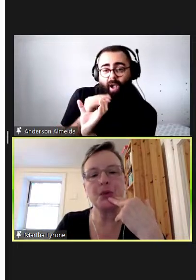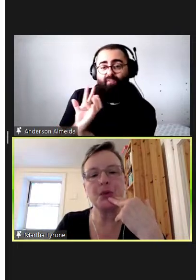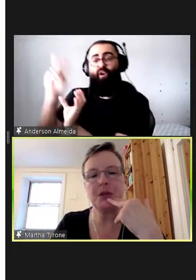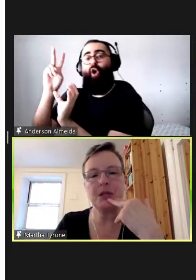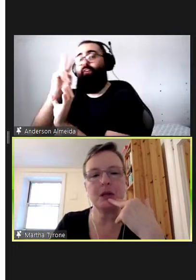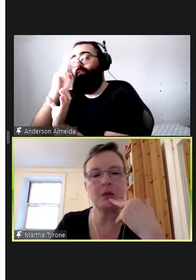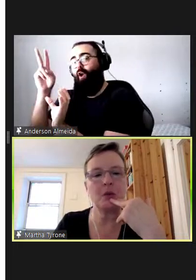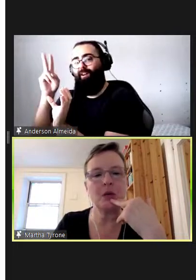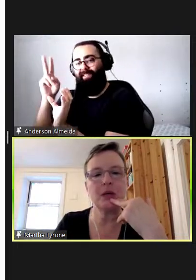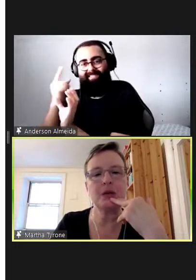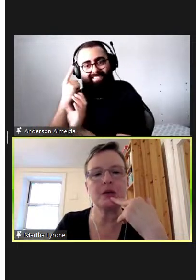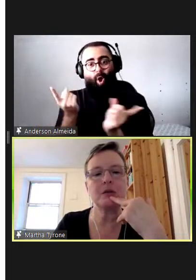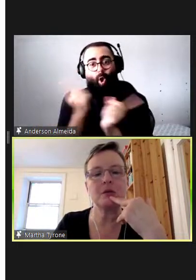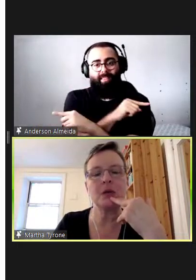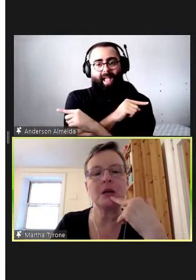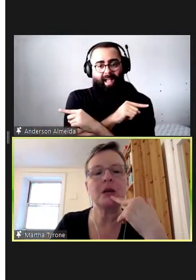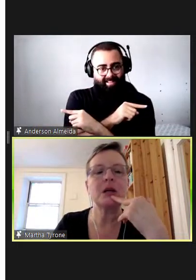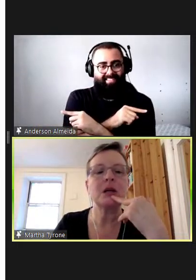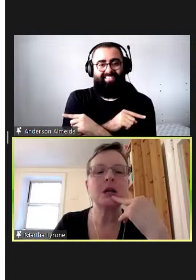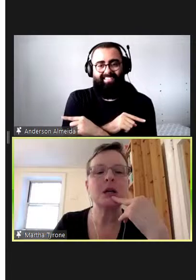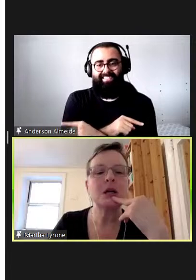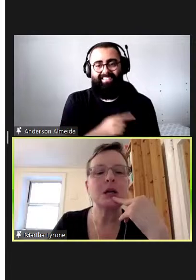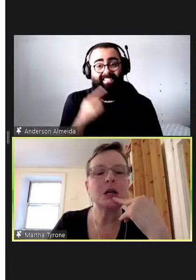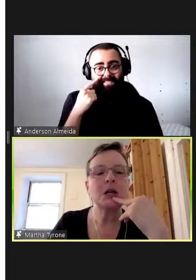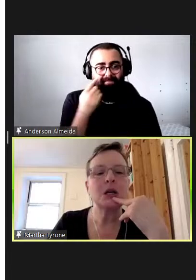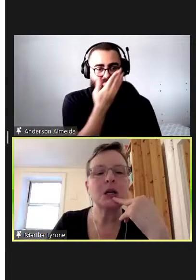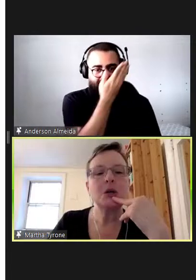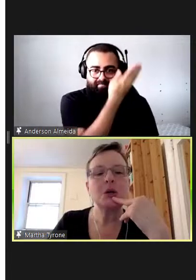Produce the utterance that was written.